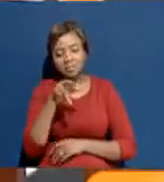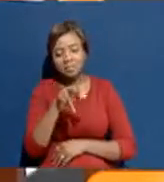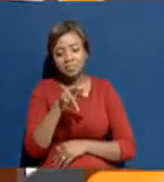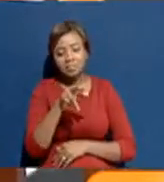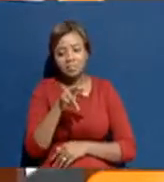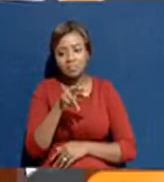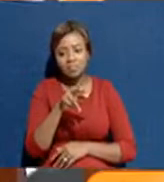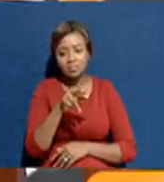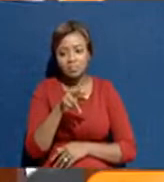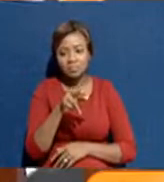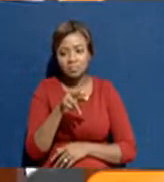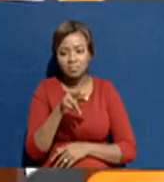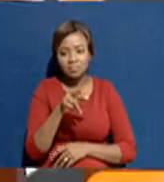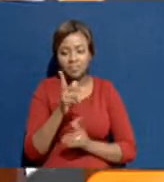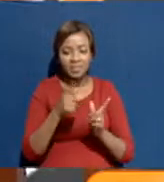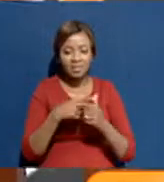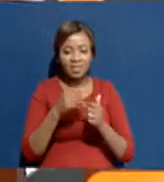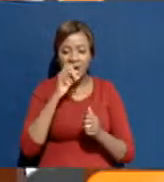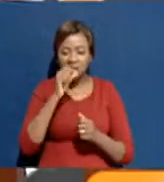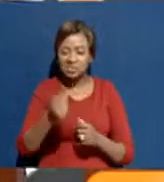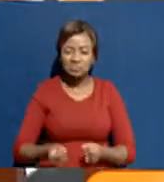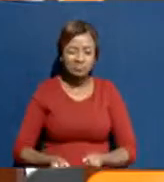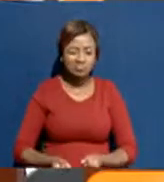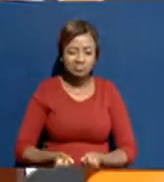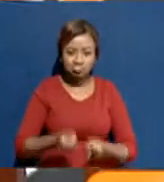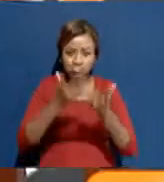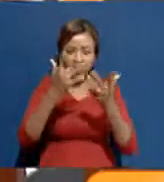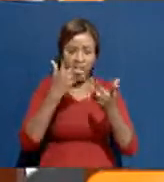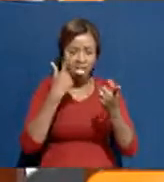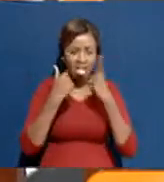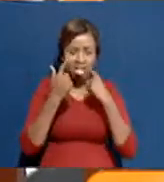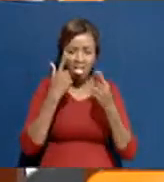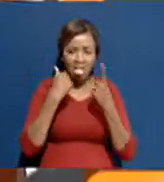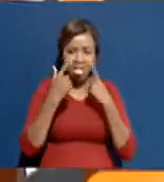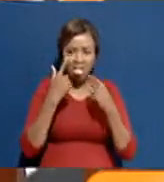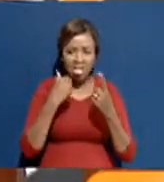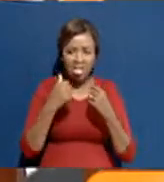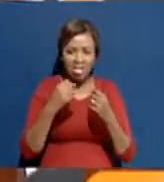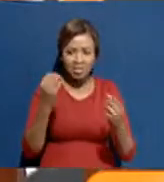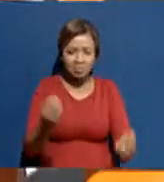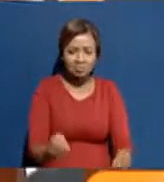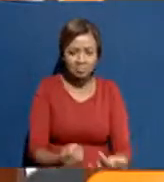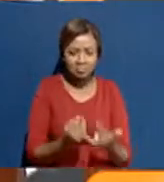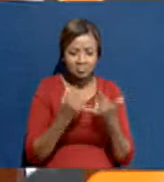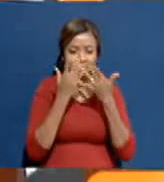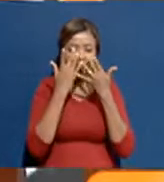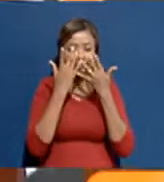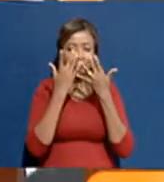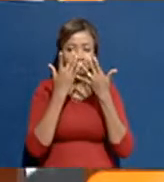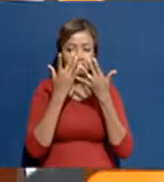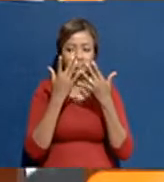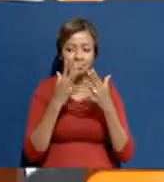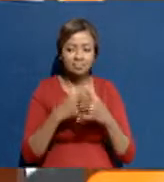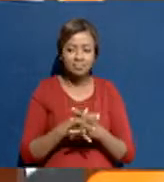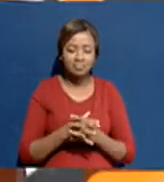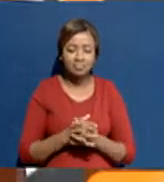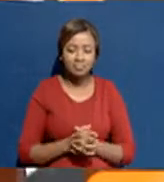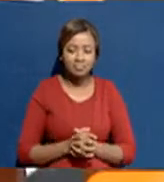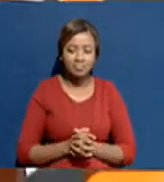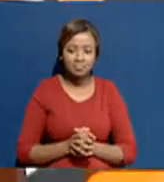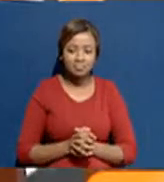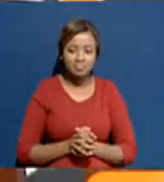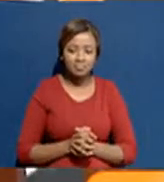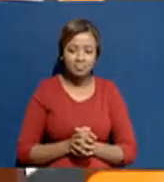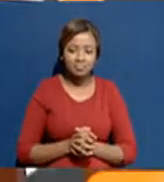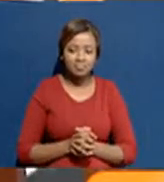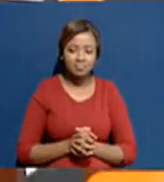And then they were tear gassed. And the tear gas now wafted up to the sixth floor. We even tested part of it. That